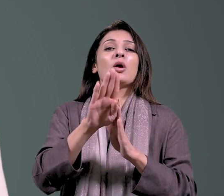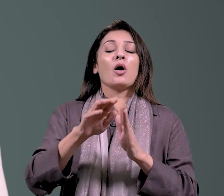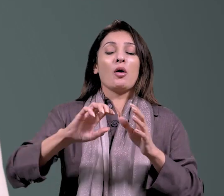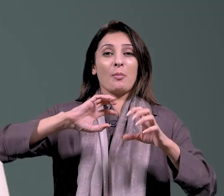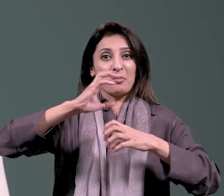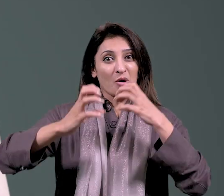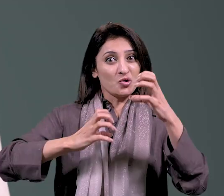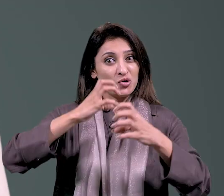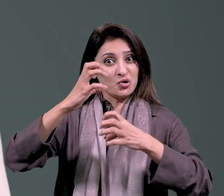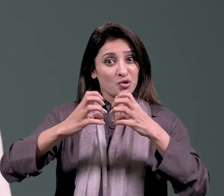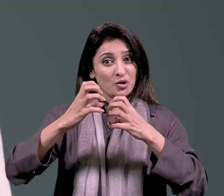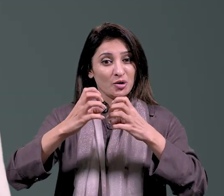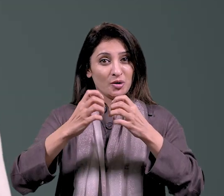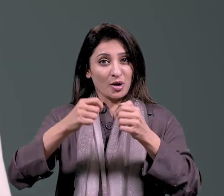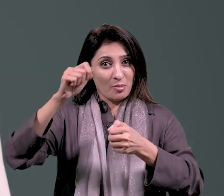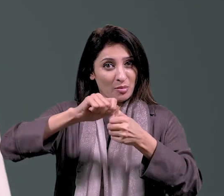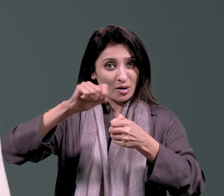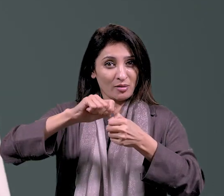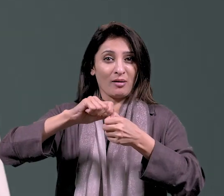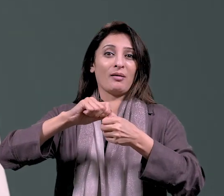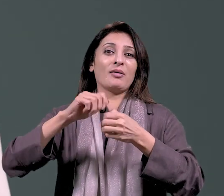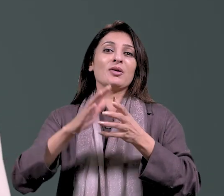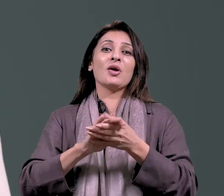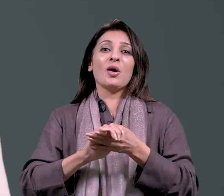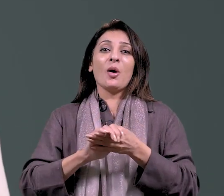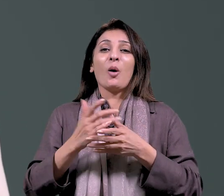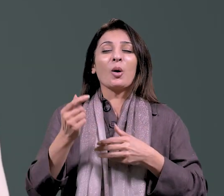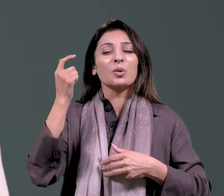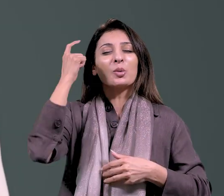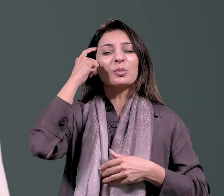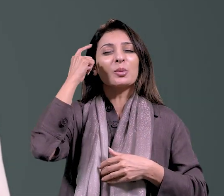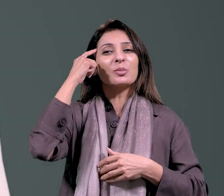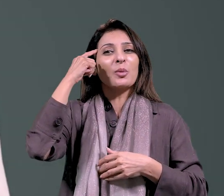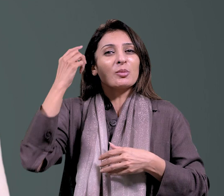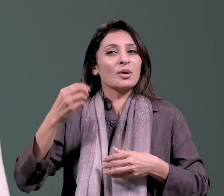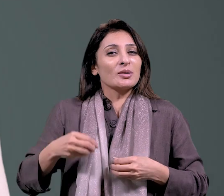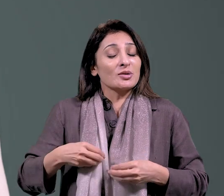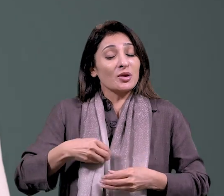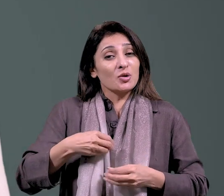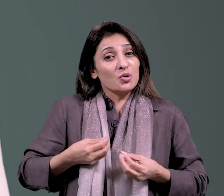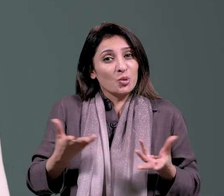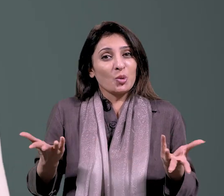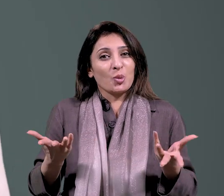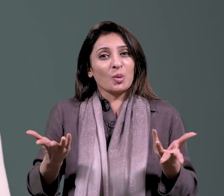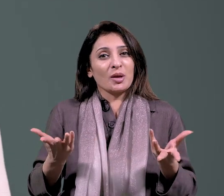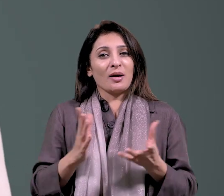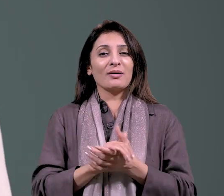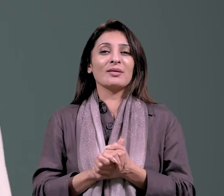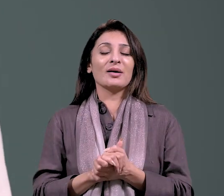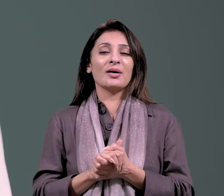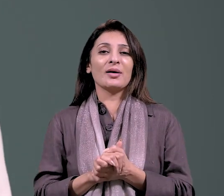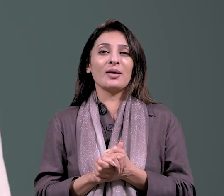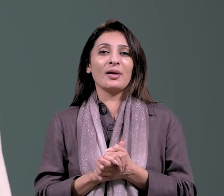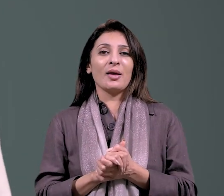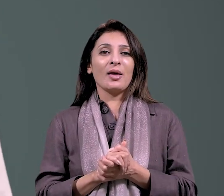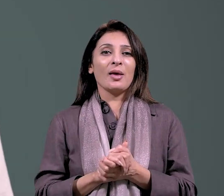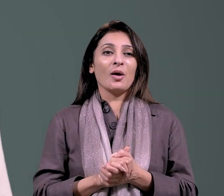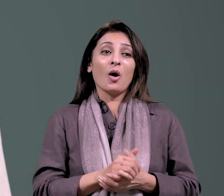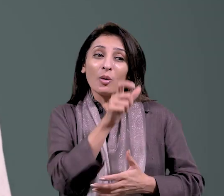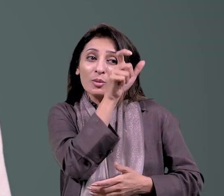industry. You let loose imagination and made the mind free.